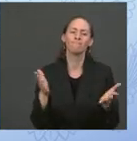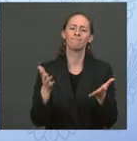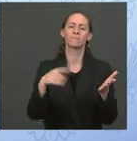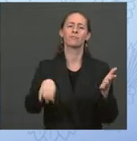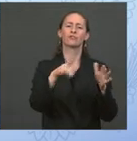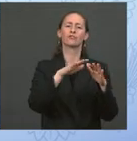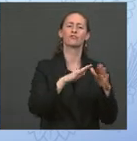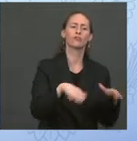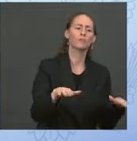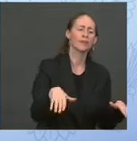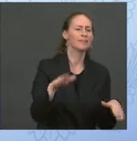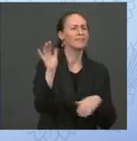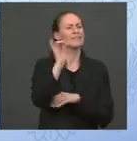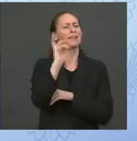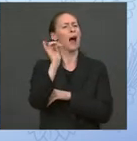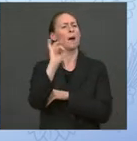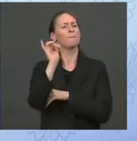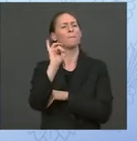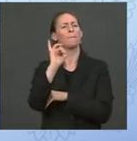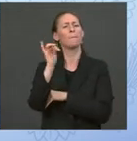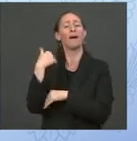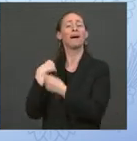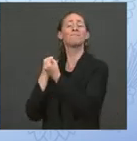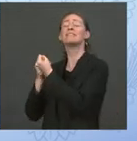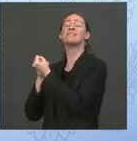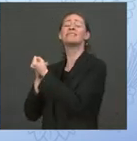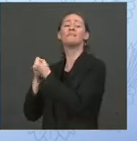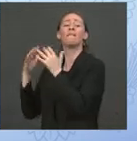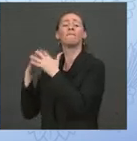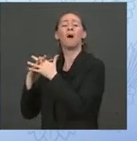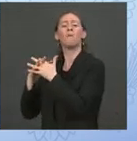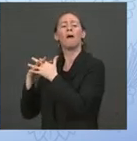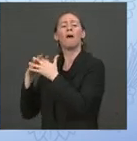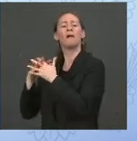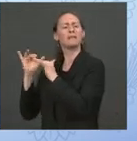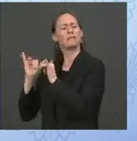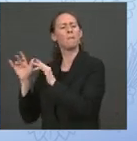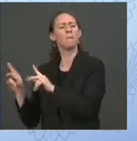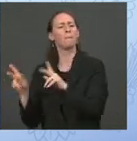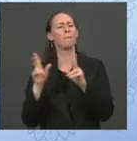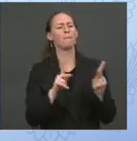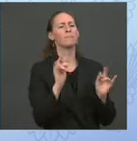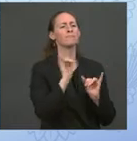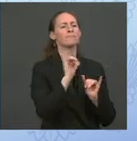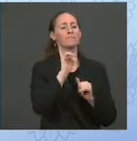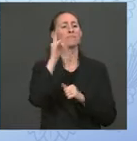Or the way we've all been waiting for Adele's latest album to drop. November 19th, everybody.